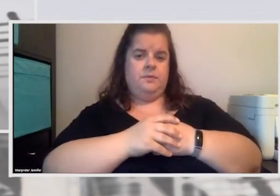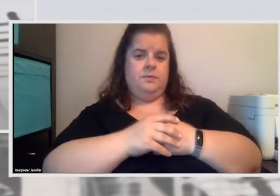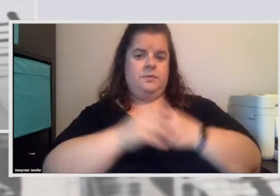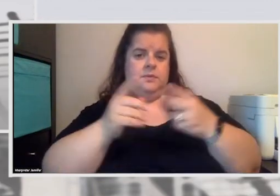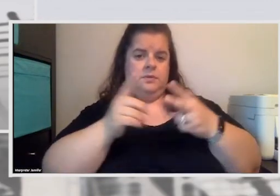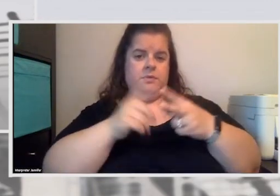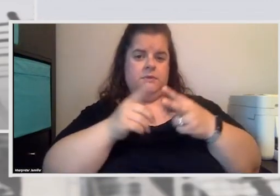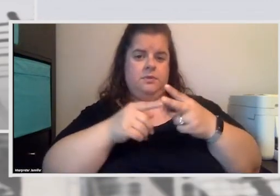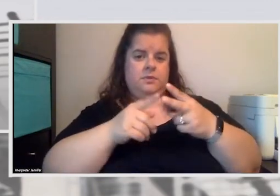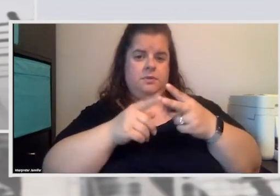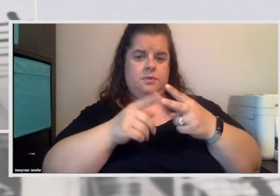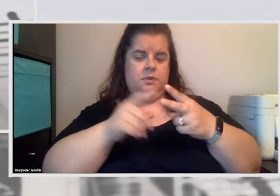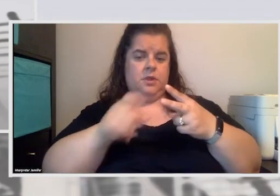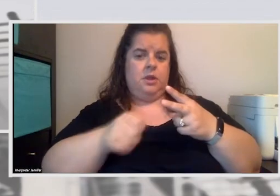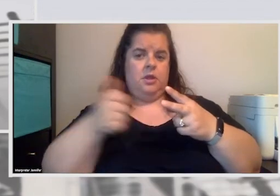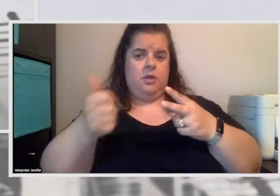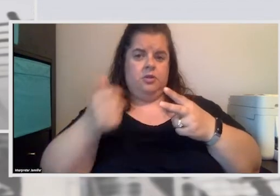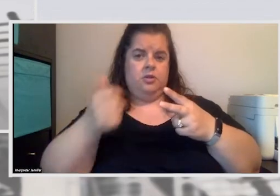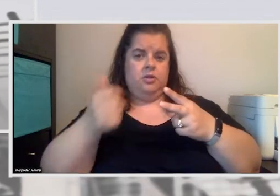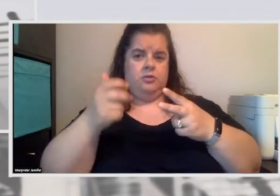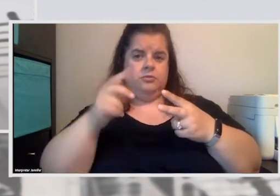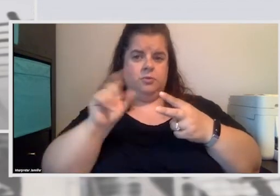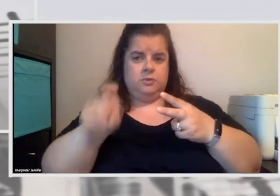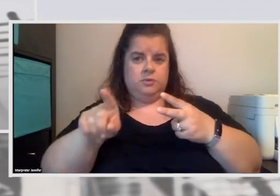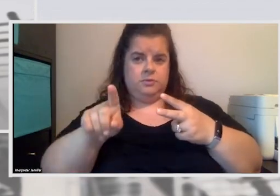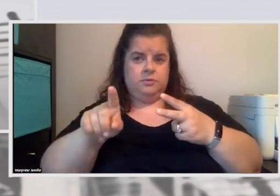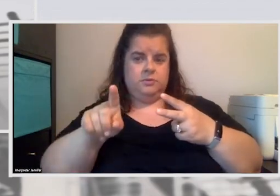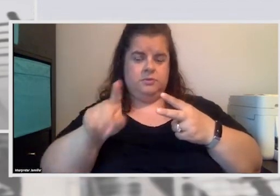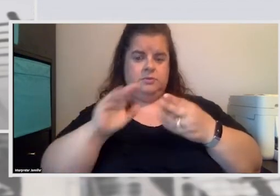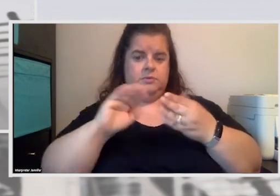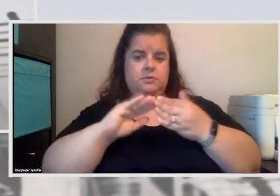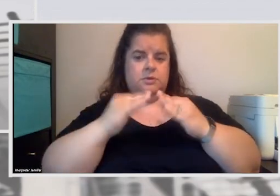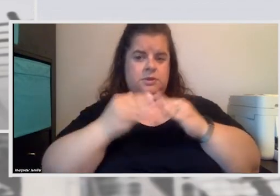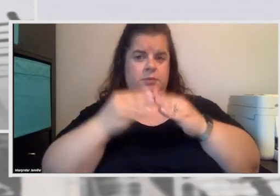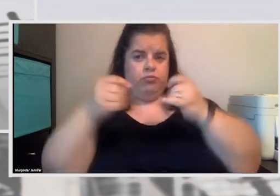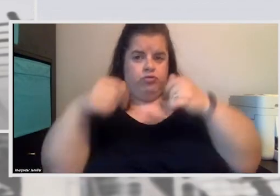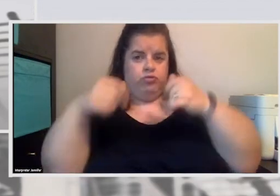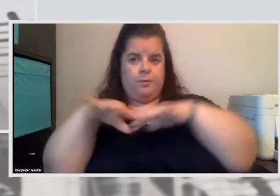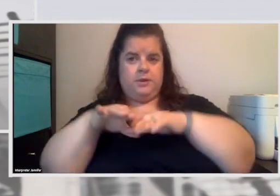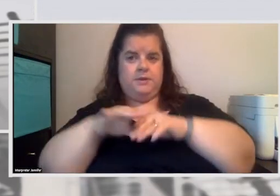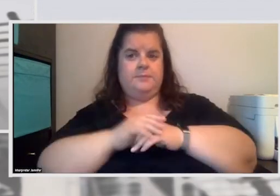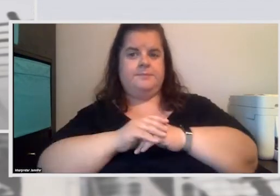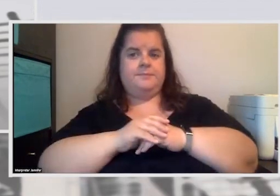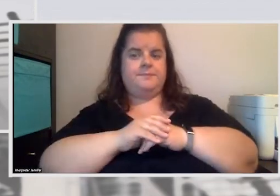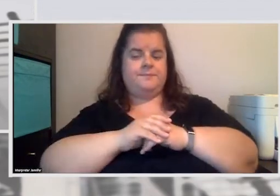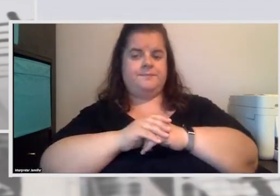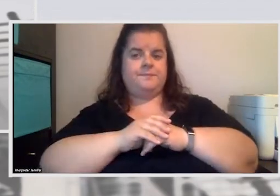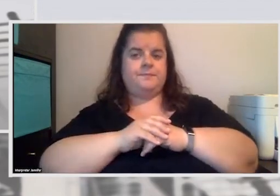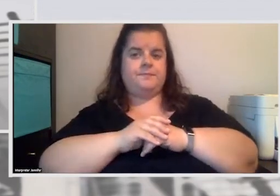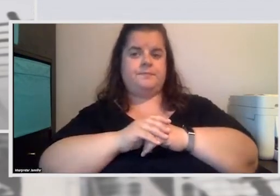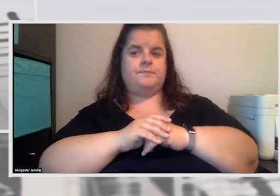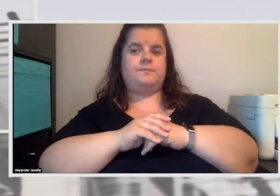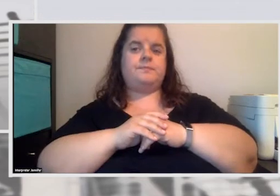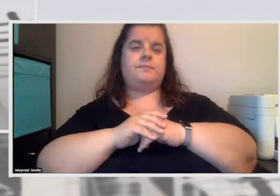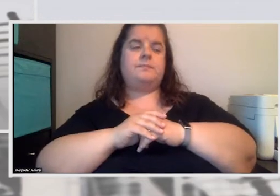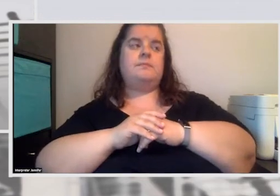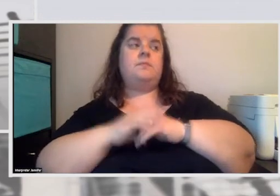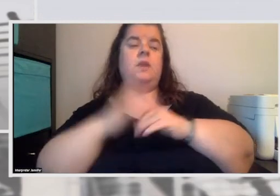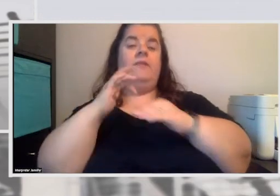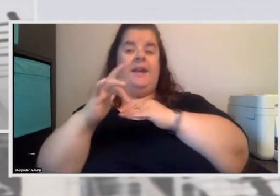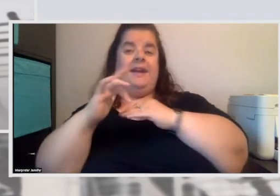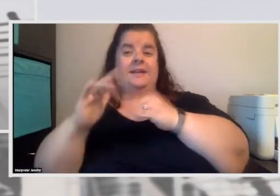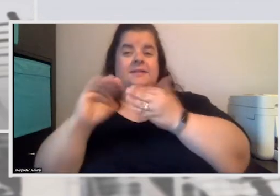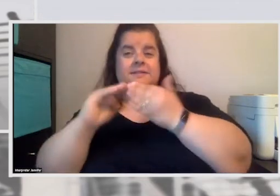I would like to ask about is the city properties. The vacant city properties, not